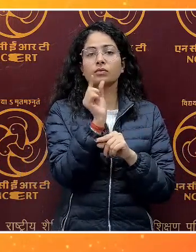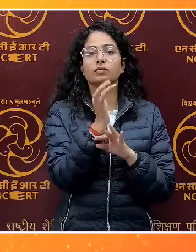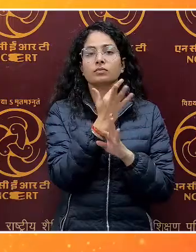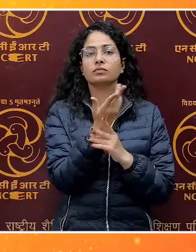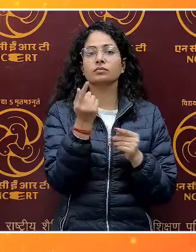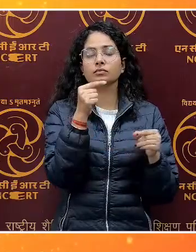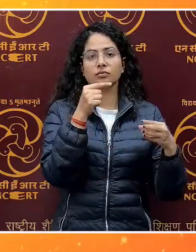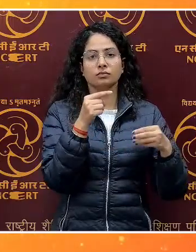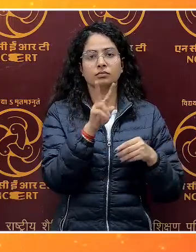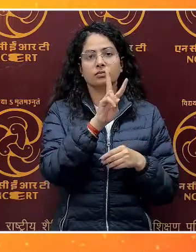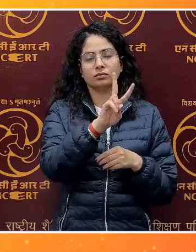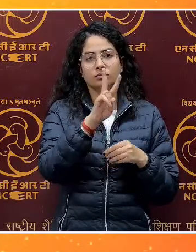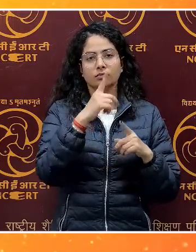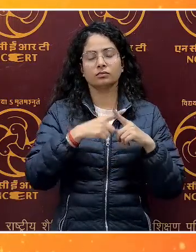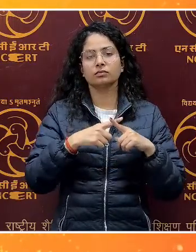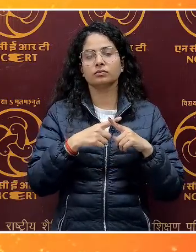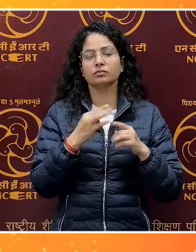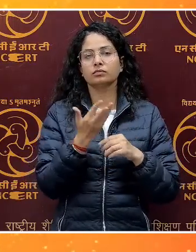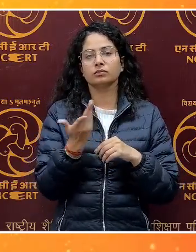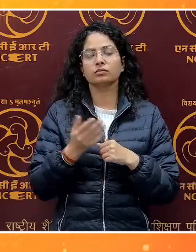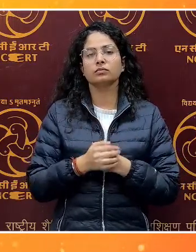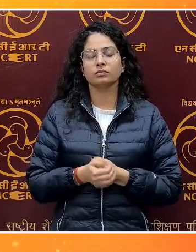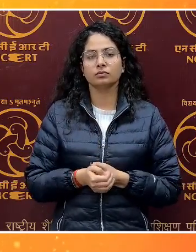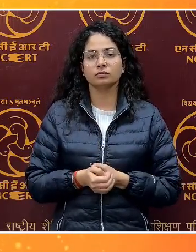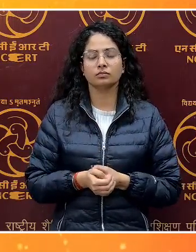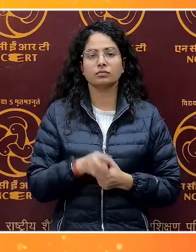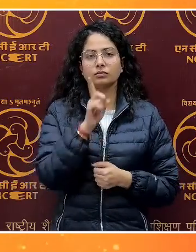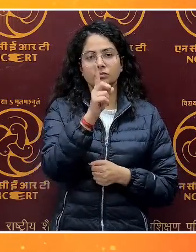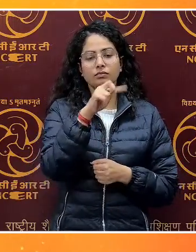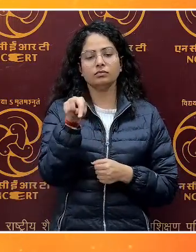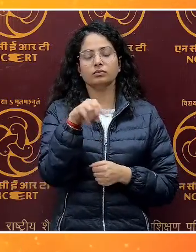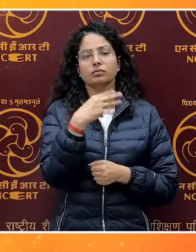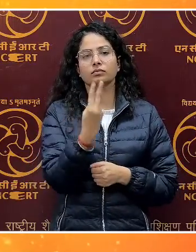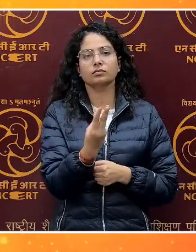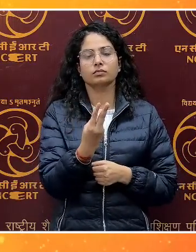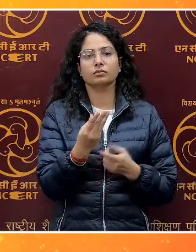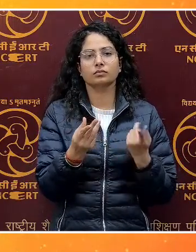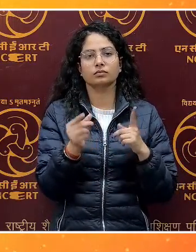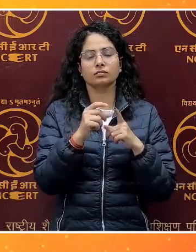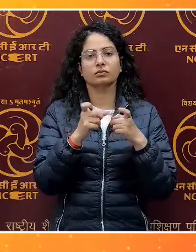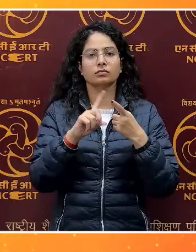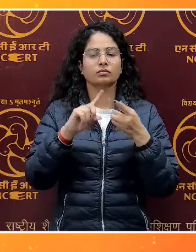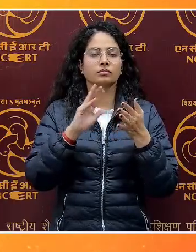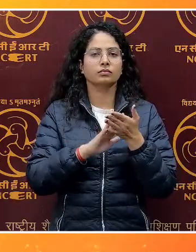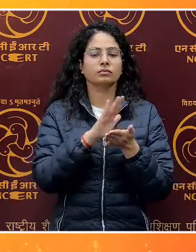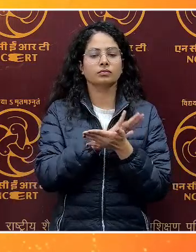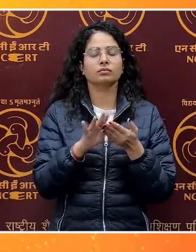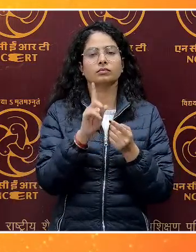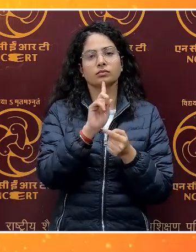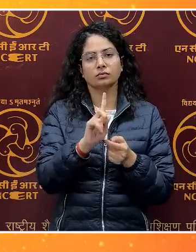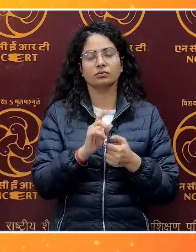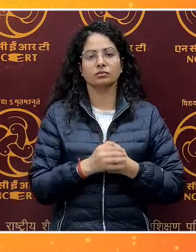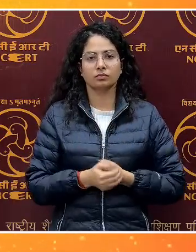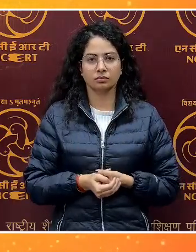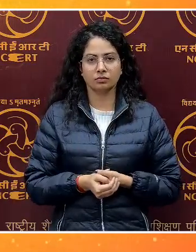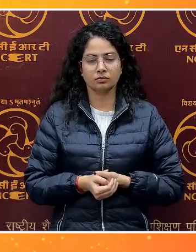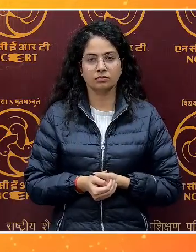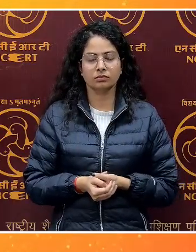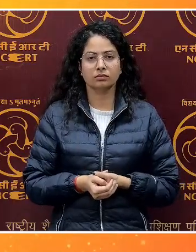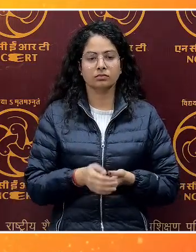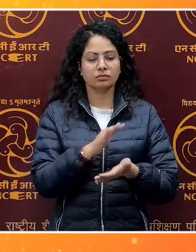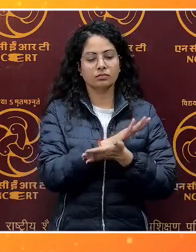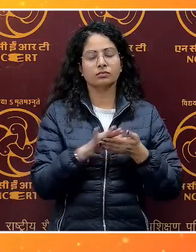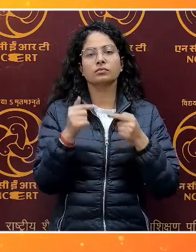it is 2 times, we have volume of cone as 1 upon 3 pi r square h1. I have taken height